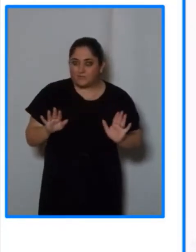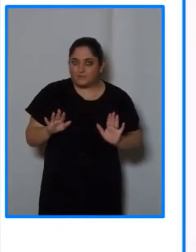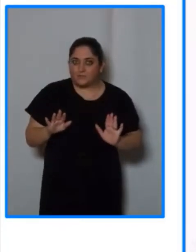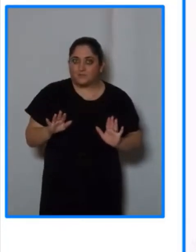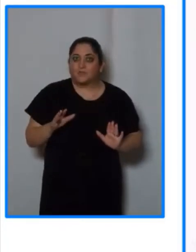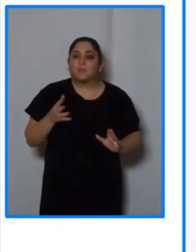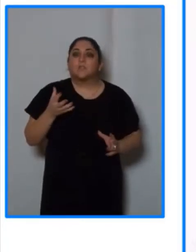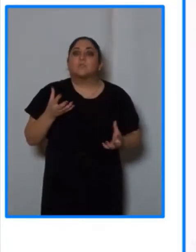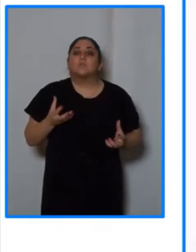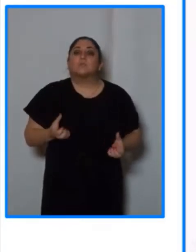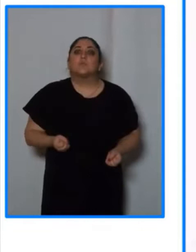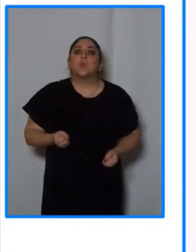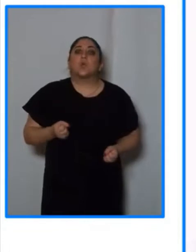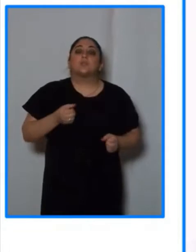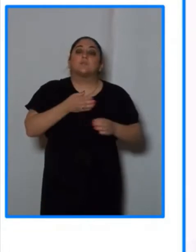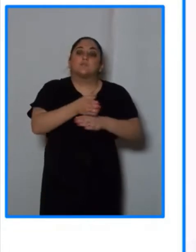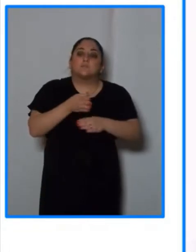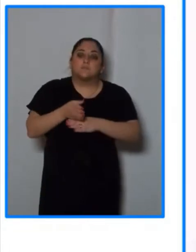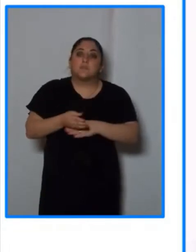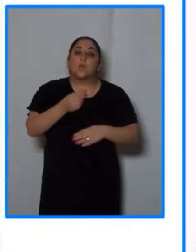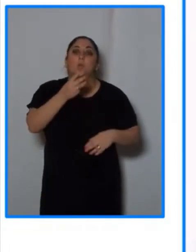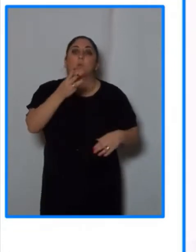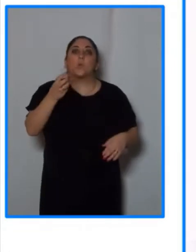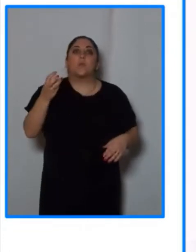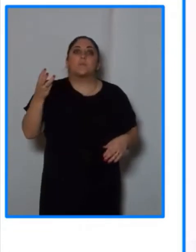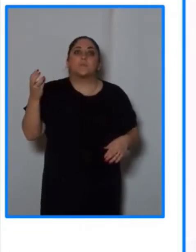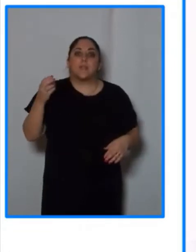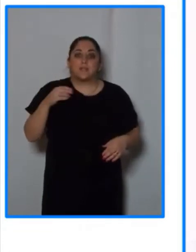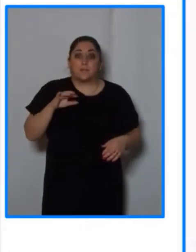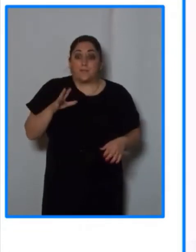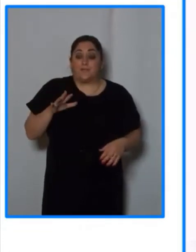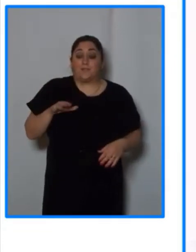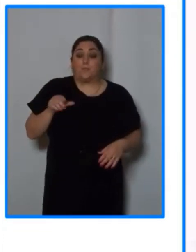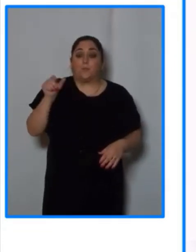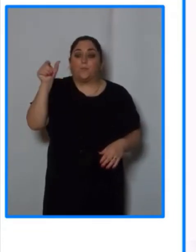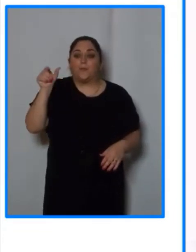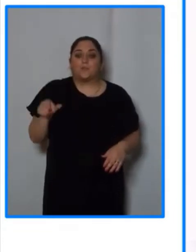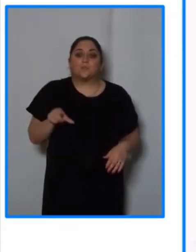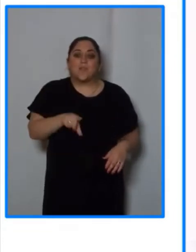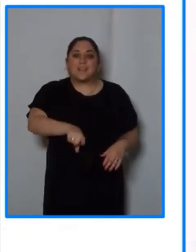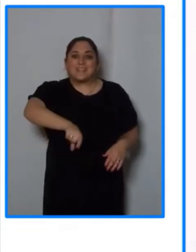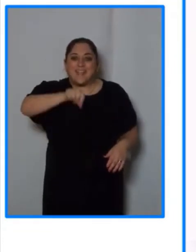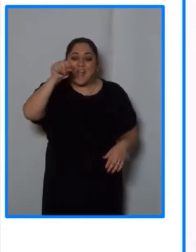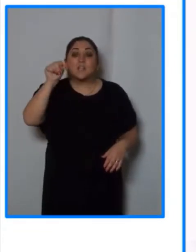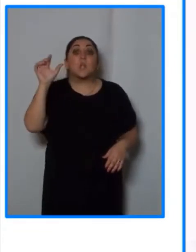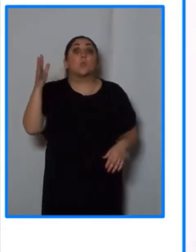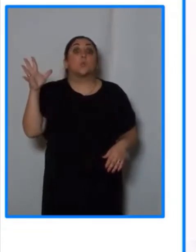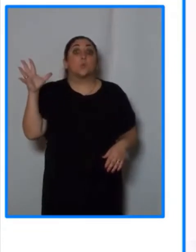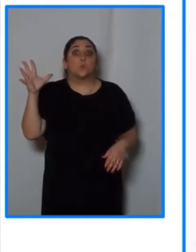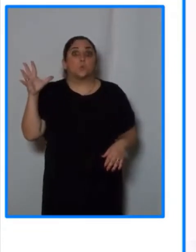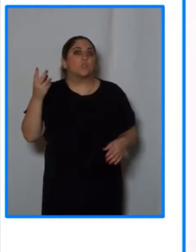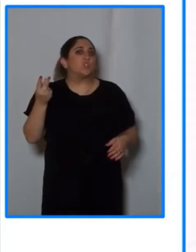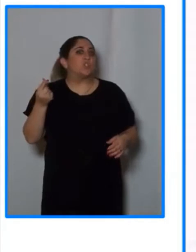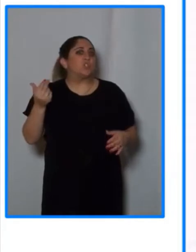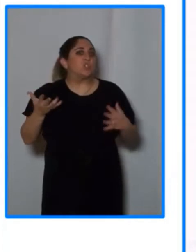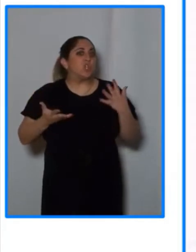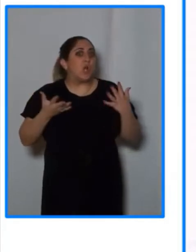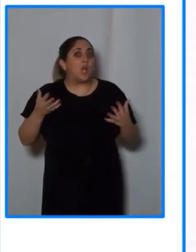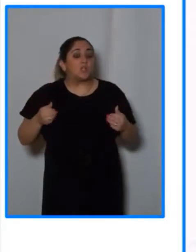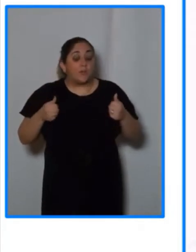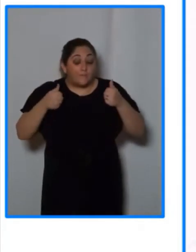designed an e-commerce website where the user will need to select the color of the products. It's very important that the color is also described in